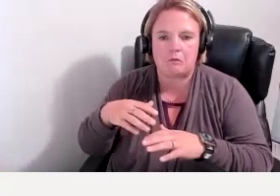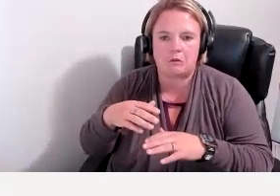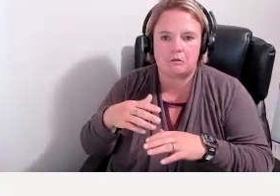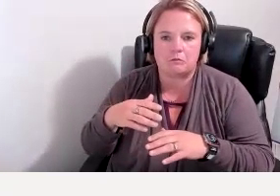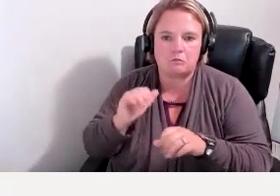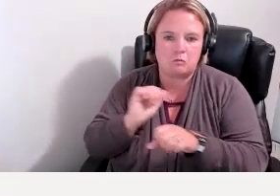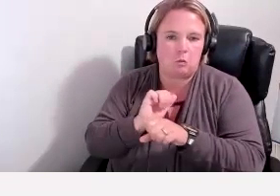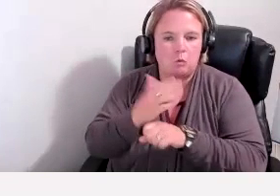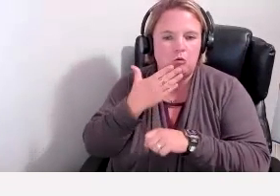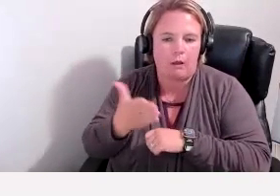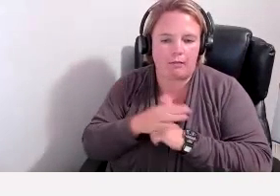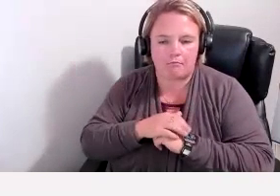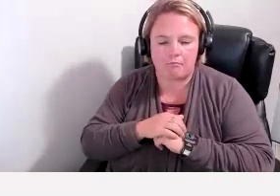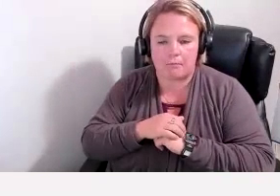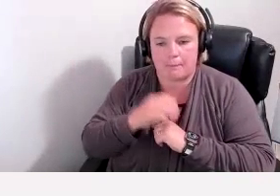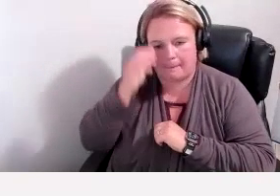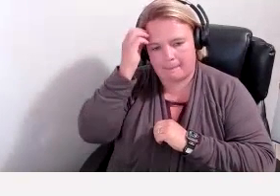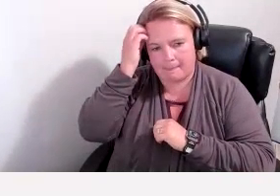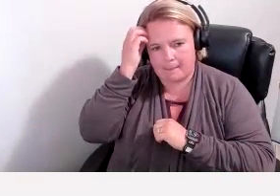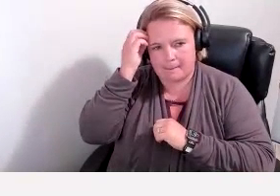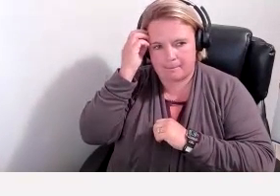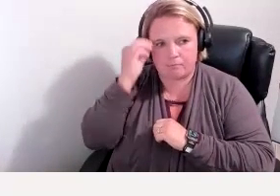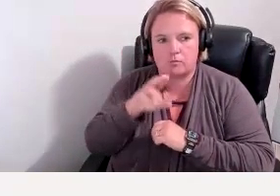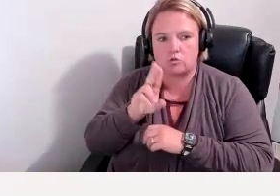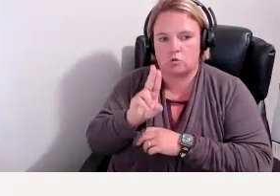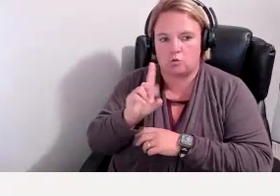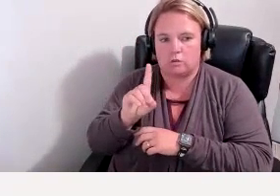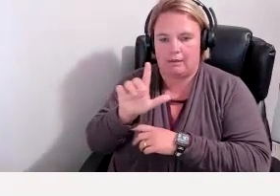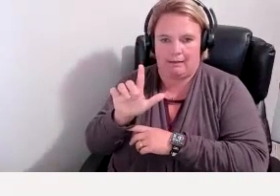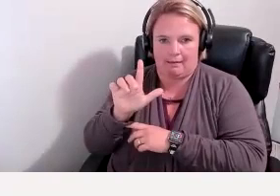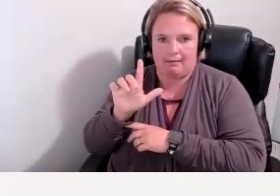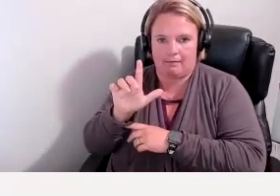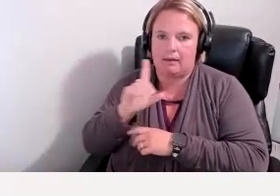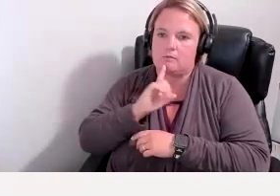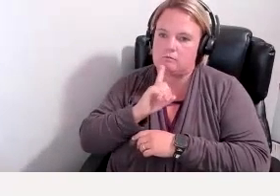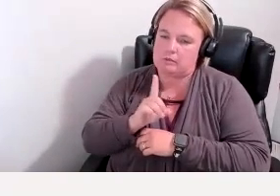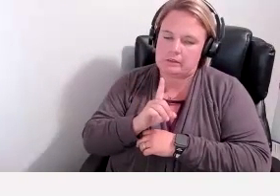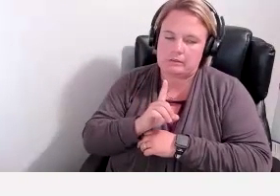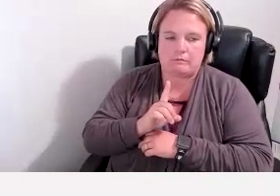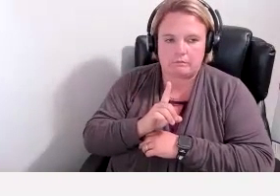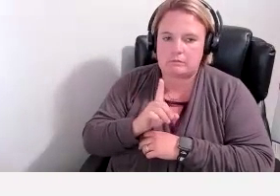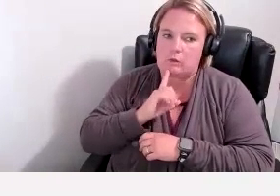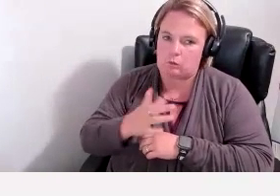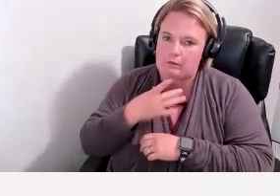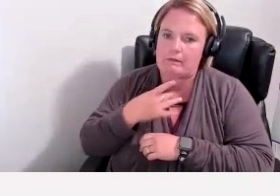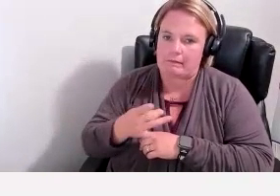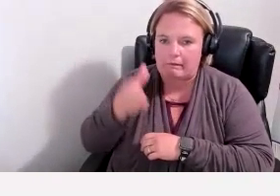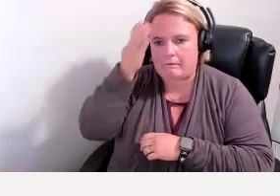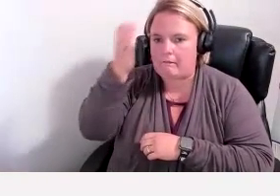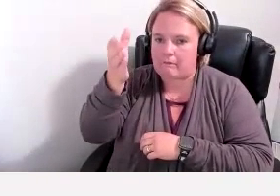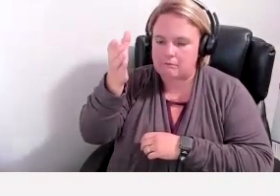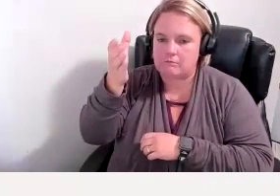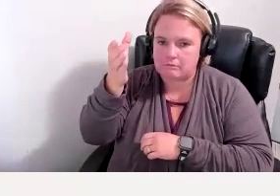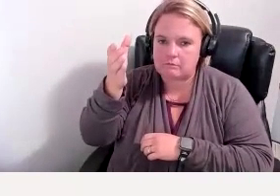before too. So UDL, I really like the concept because it